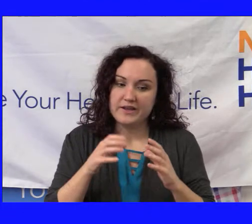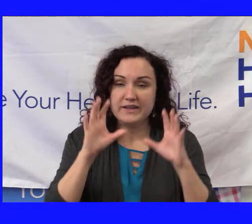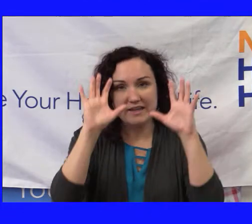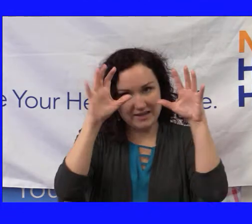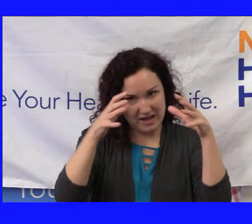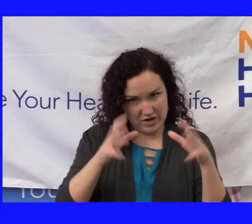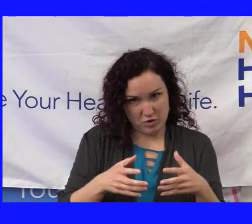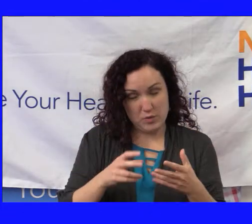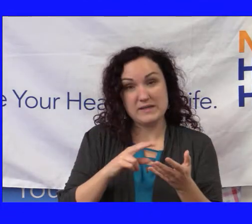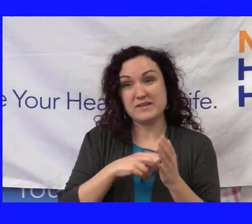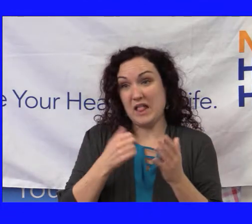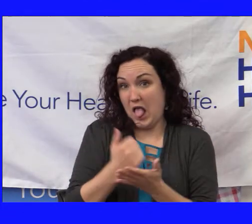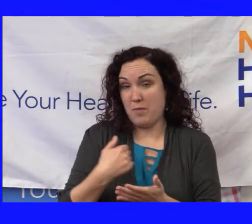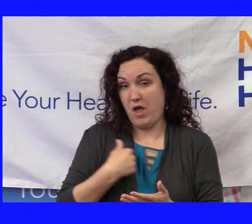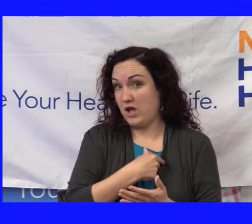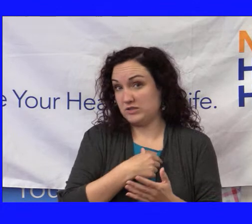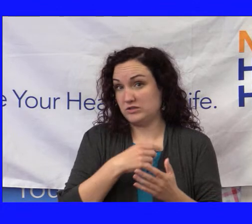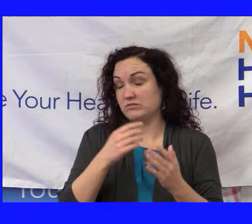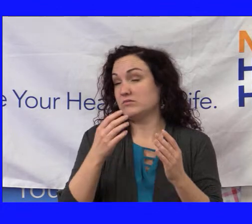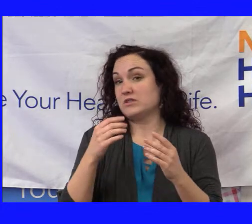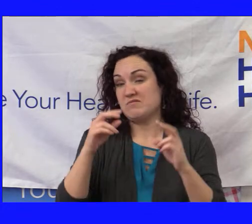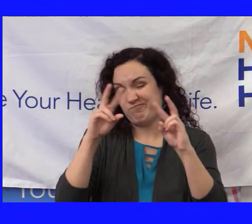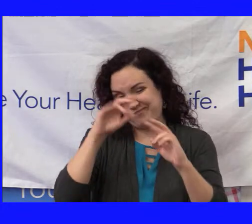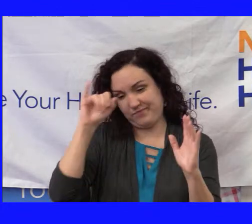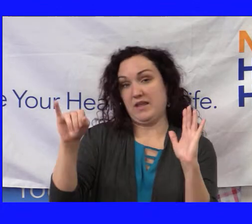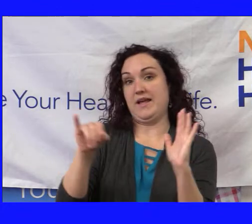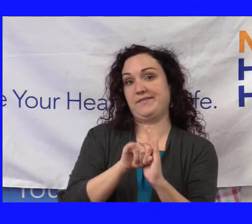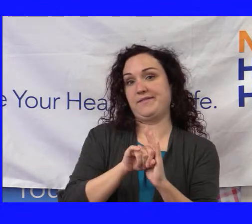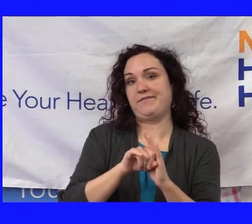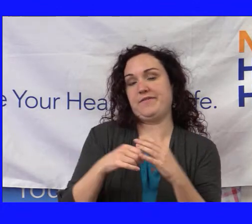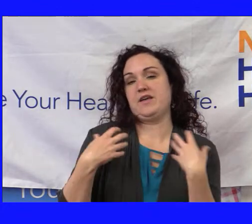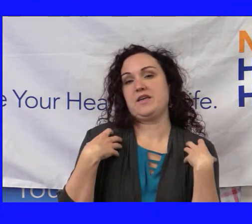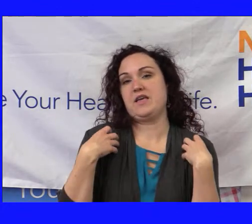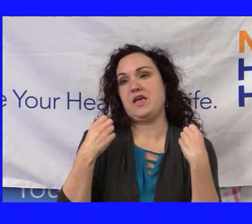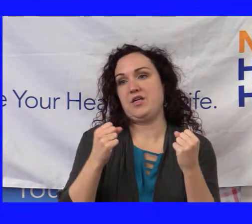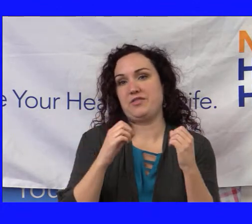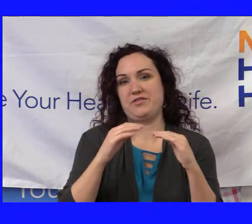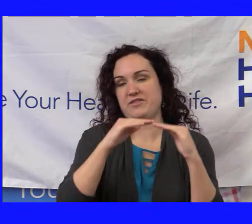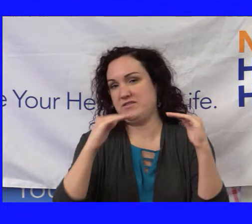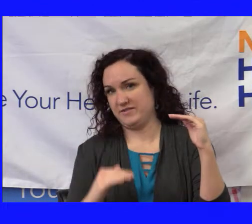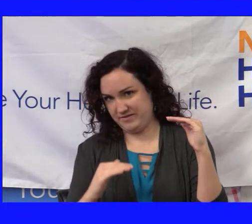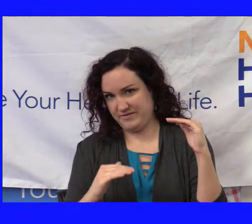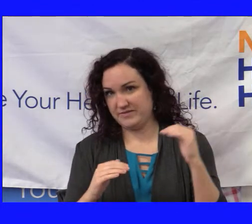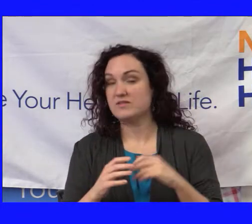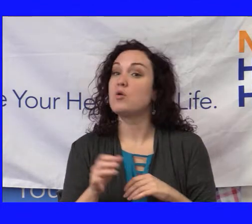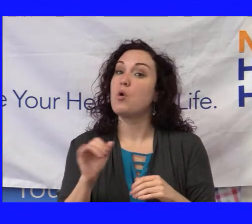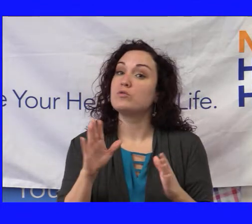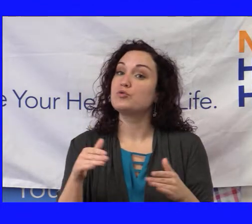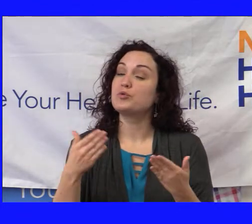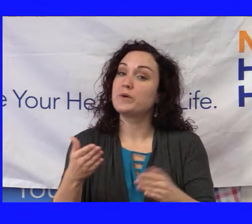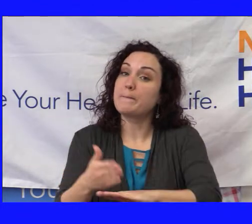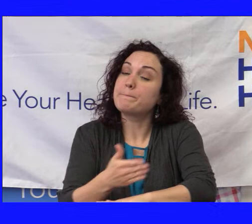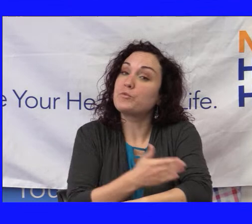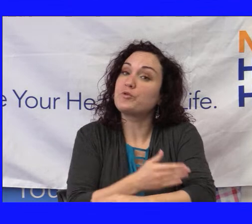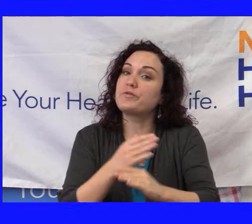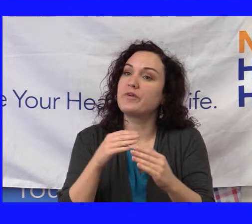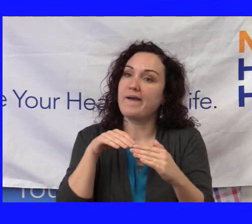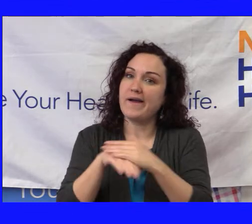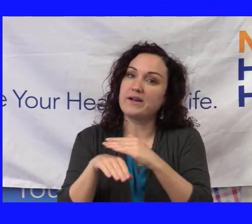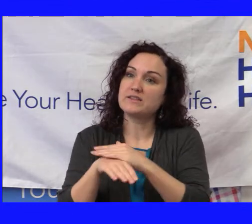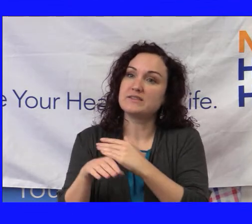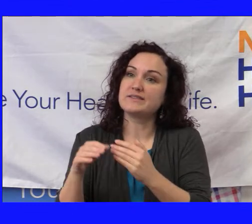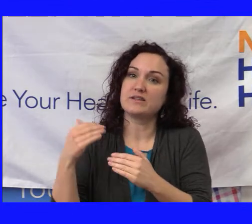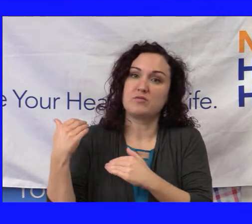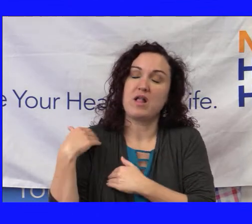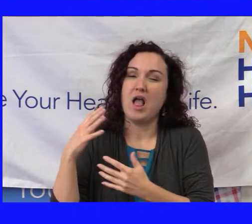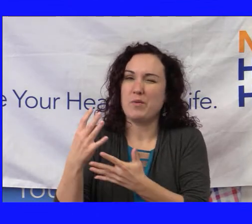to identify health inequities. We're also working to improve the accuracy and the reliability of the way that we collect